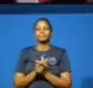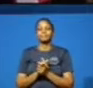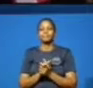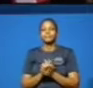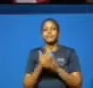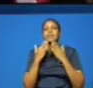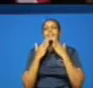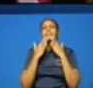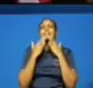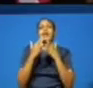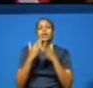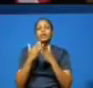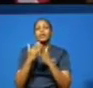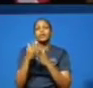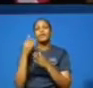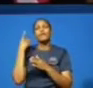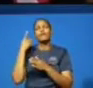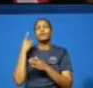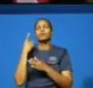thank you for the certainty